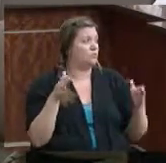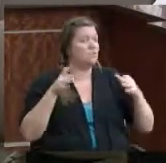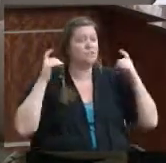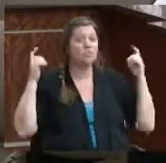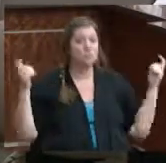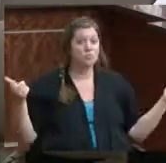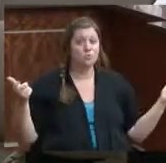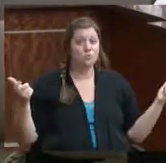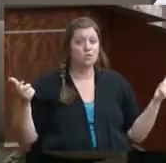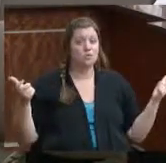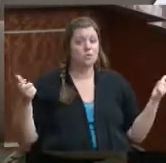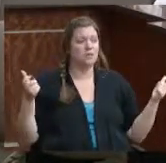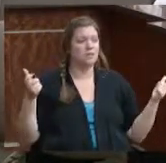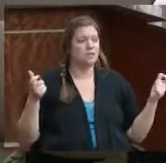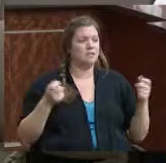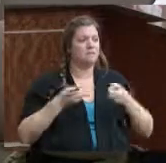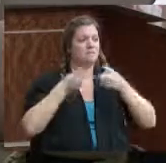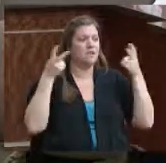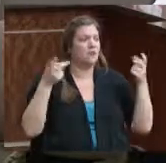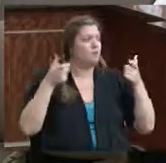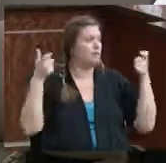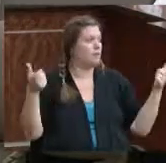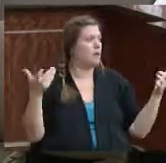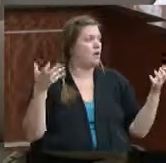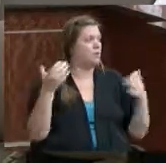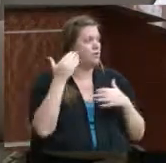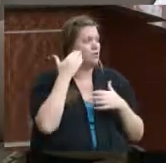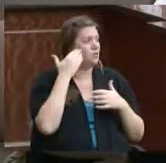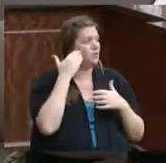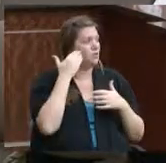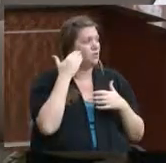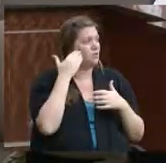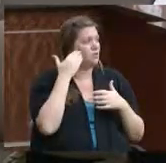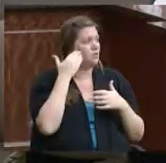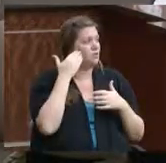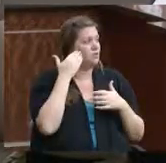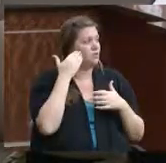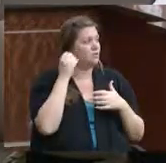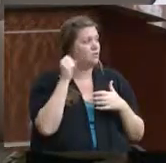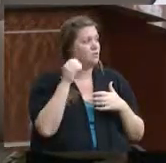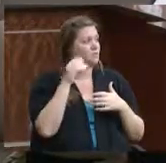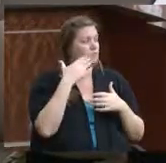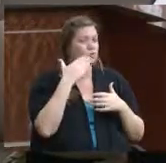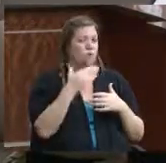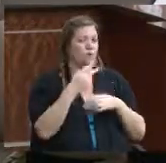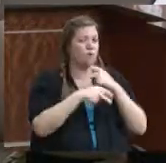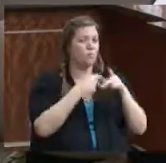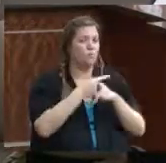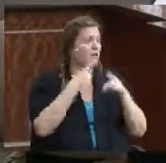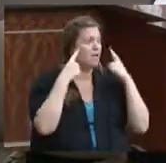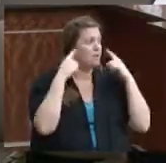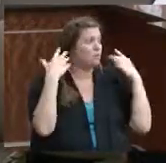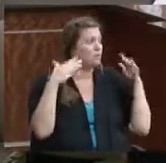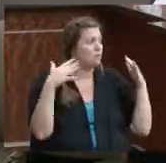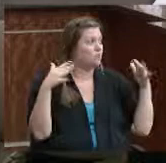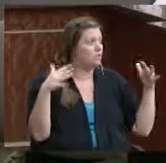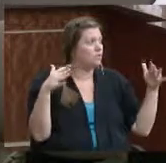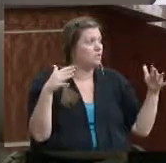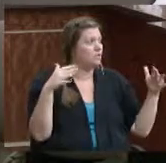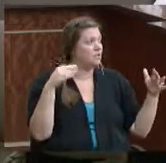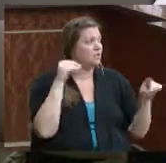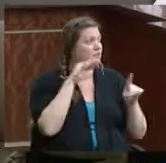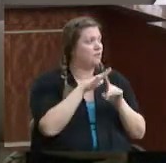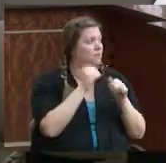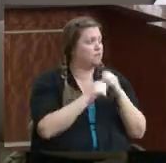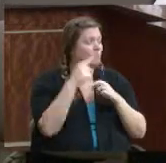huge. It's very big. I want to know, okay, oh, it's supposed to be so good. What kind of noise? Is it going to affect